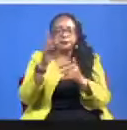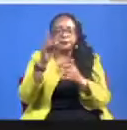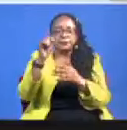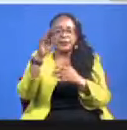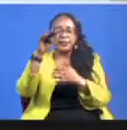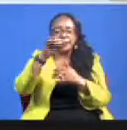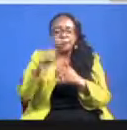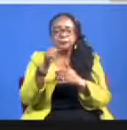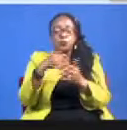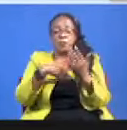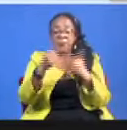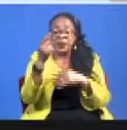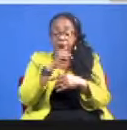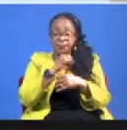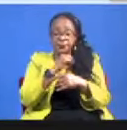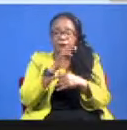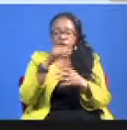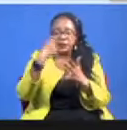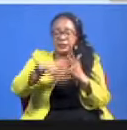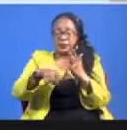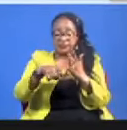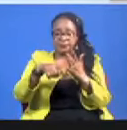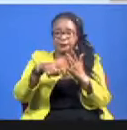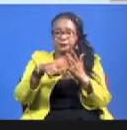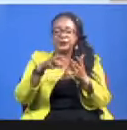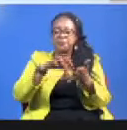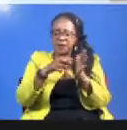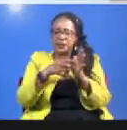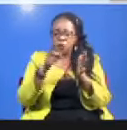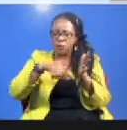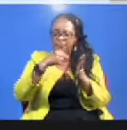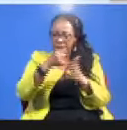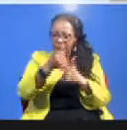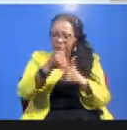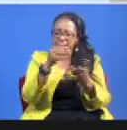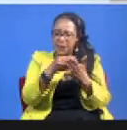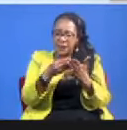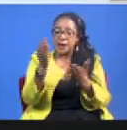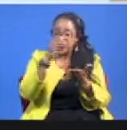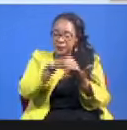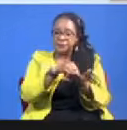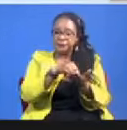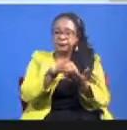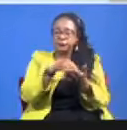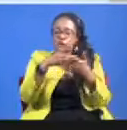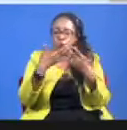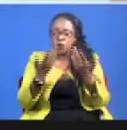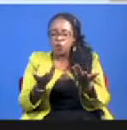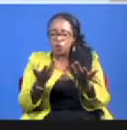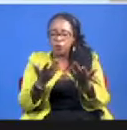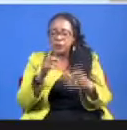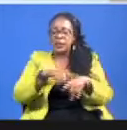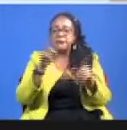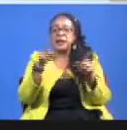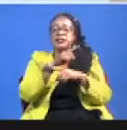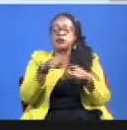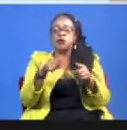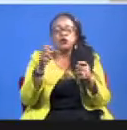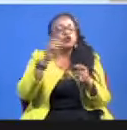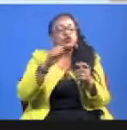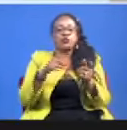dams, and we ended up paying from the taxpayers. Does this mean we are going to pay that money again? Or after